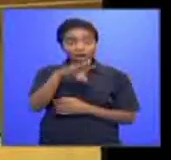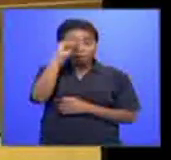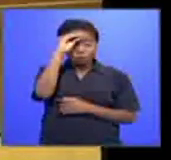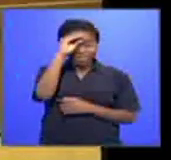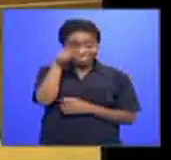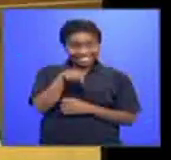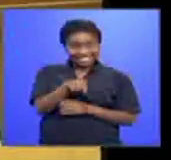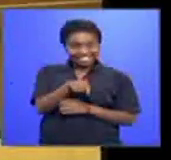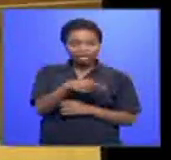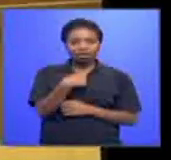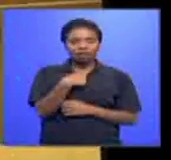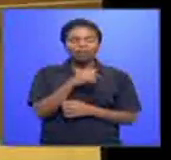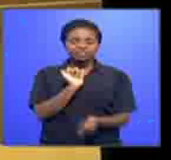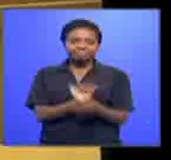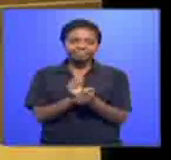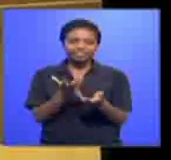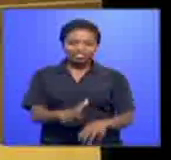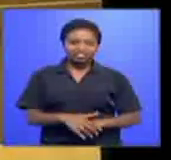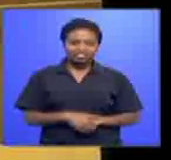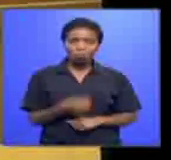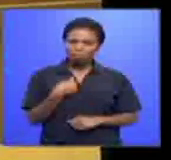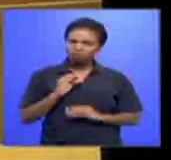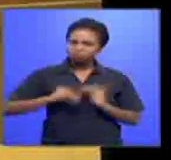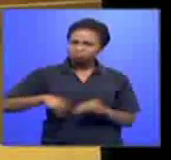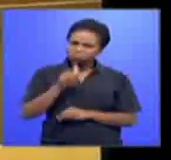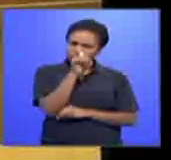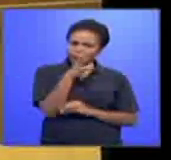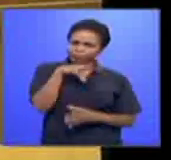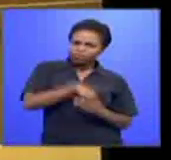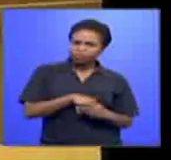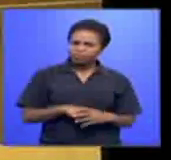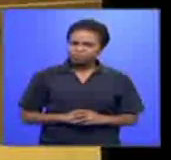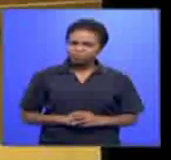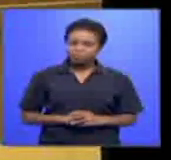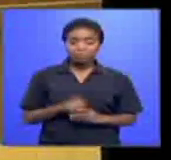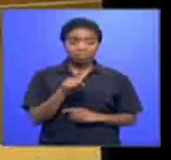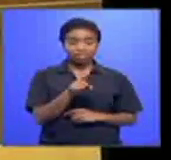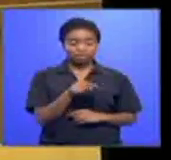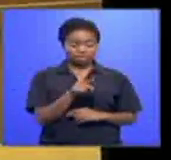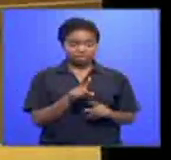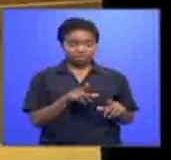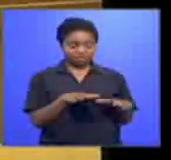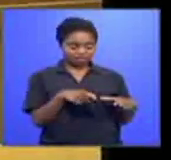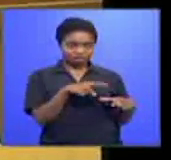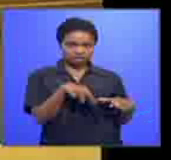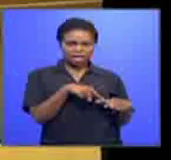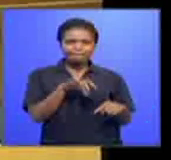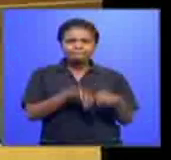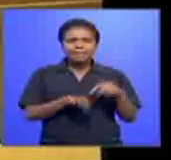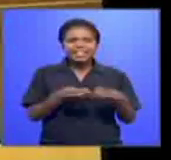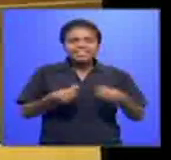were convicted. The Asset Forfeiture Unit seized assets valued